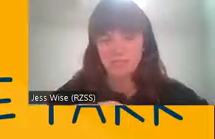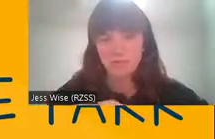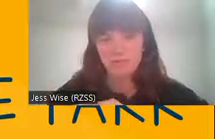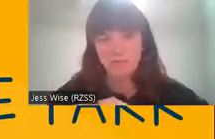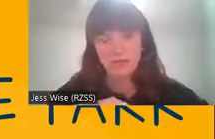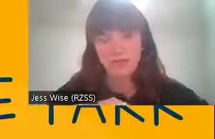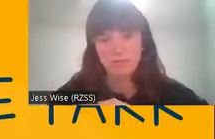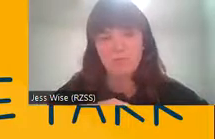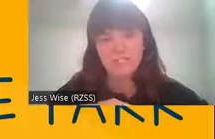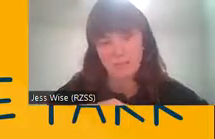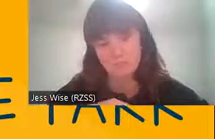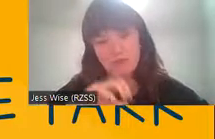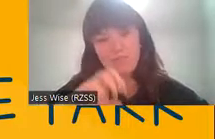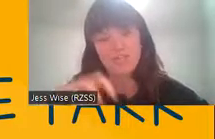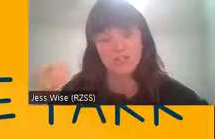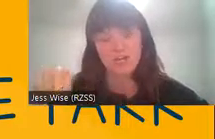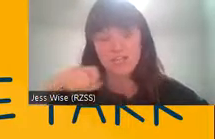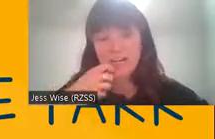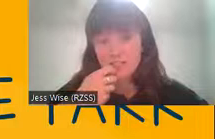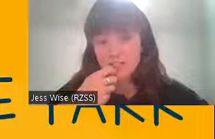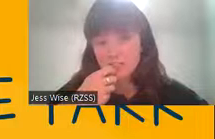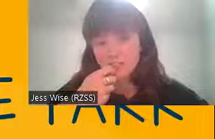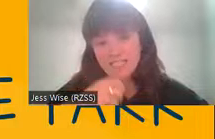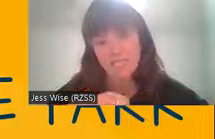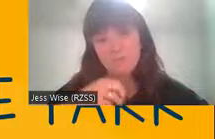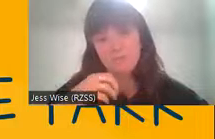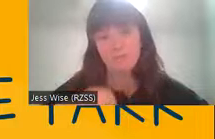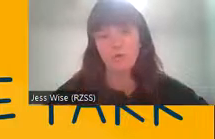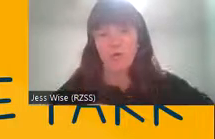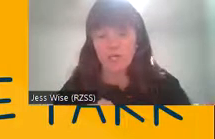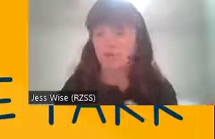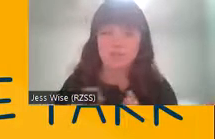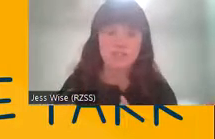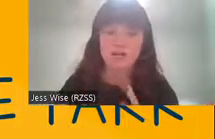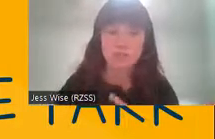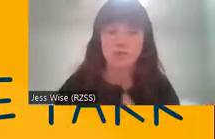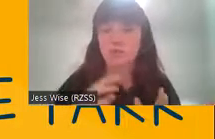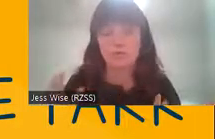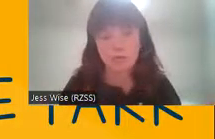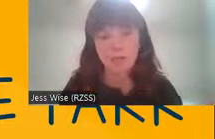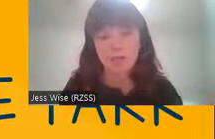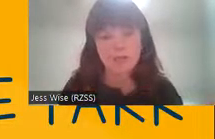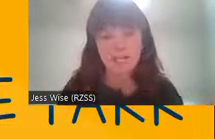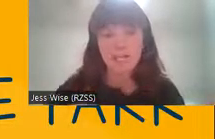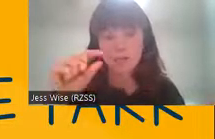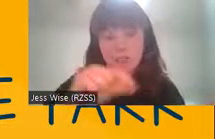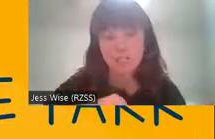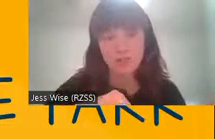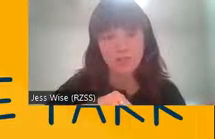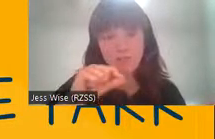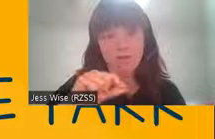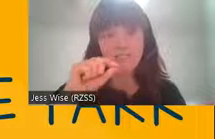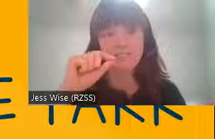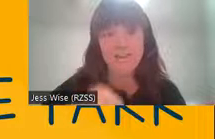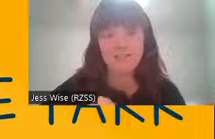I'm just going to run through a brief snapshot of each site, and I'd like you to do the same for your site or your sort of primary site using